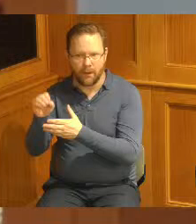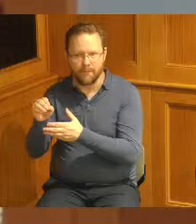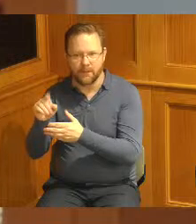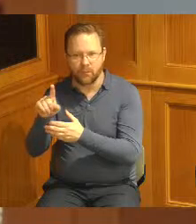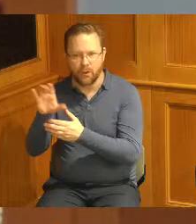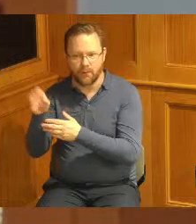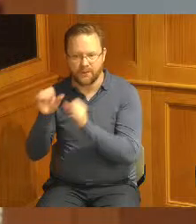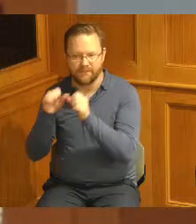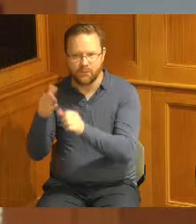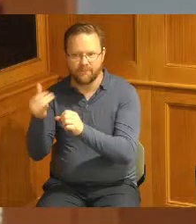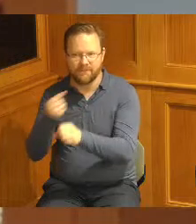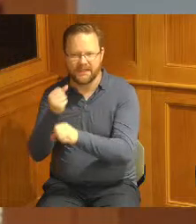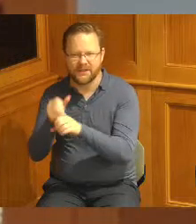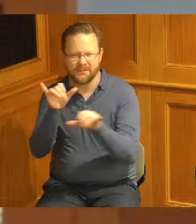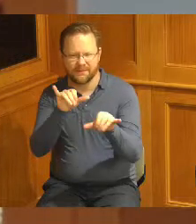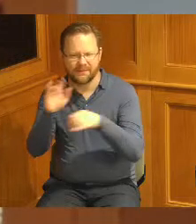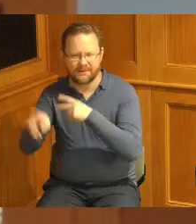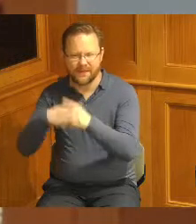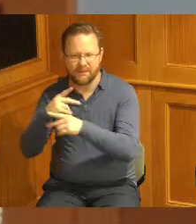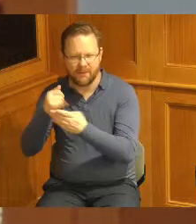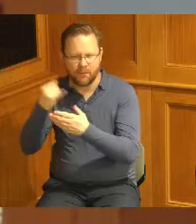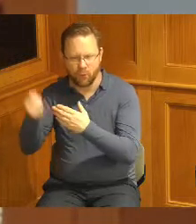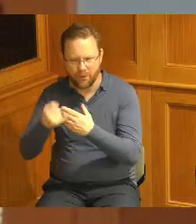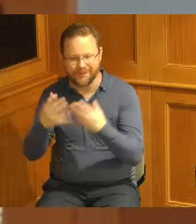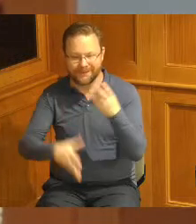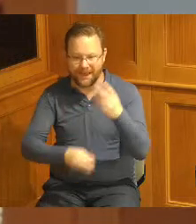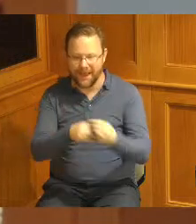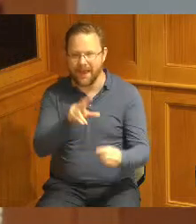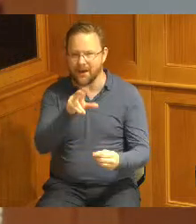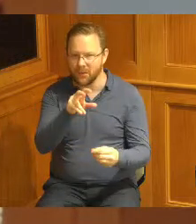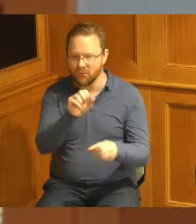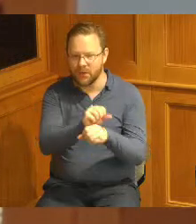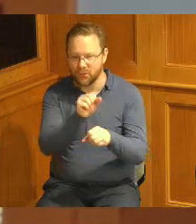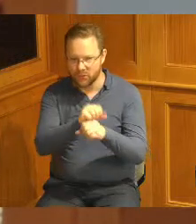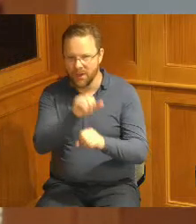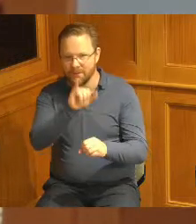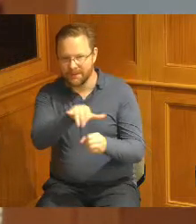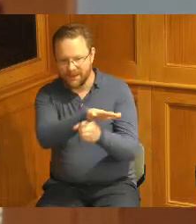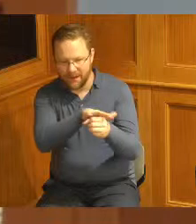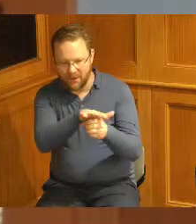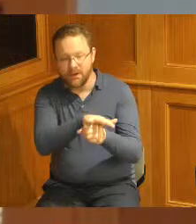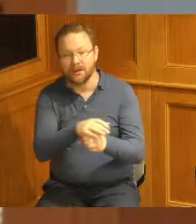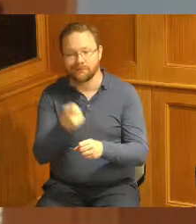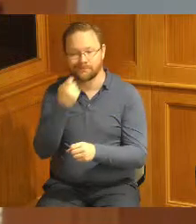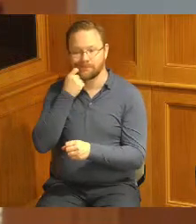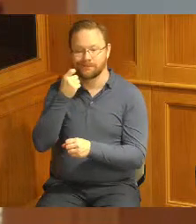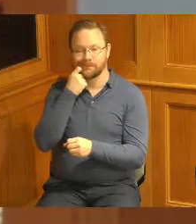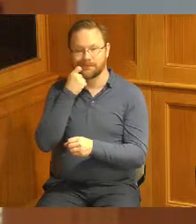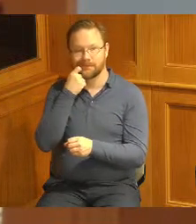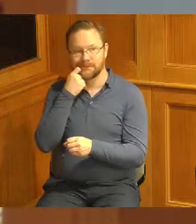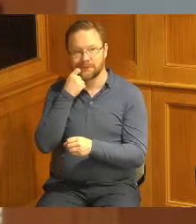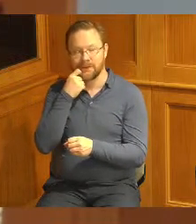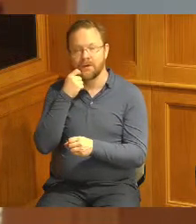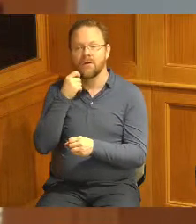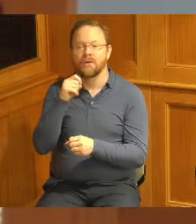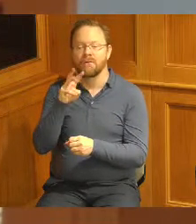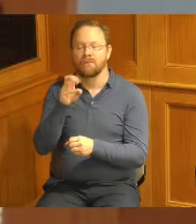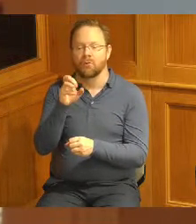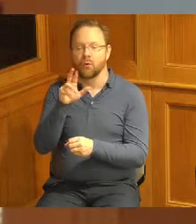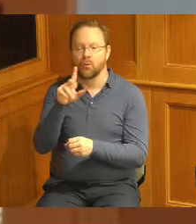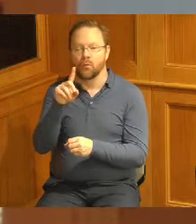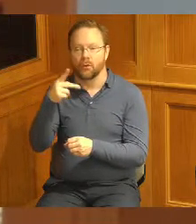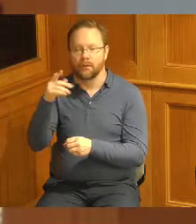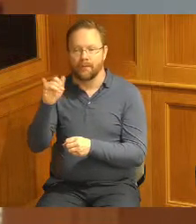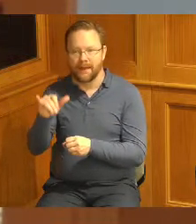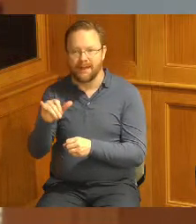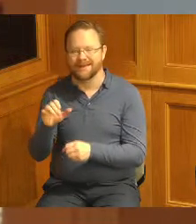was a very similar project, brought like about 300 jobs to Sharonville. And then we did one more recently for WorldPay in